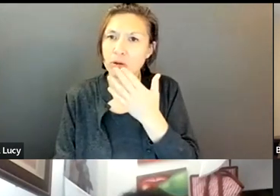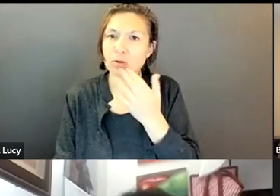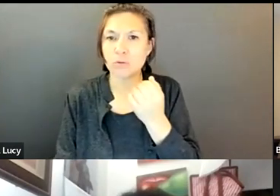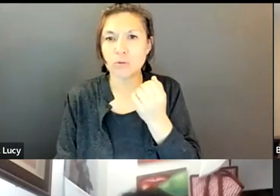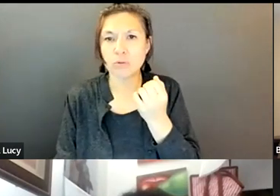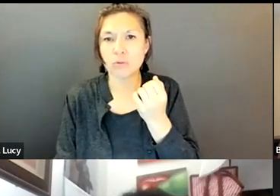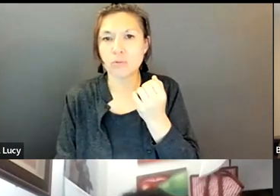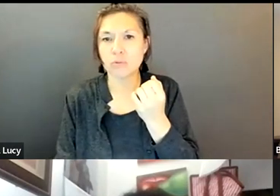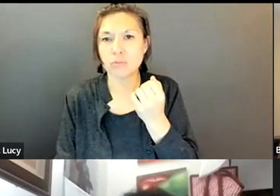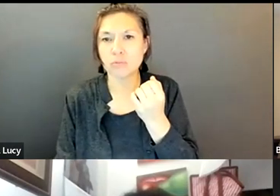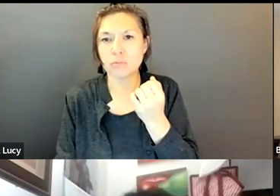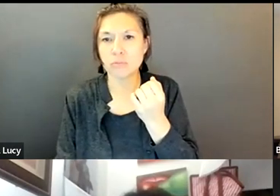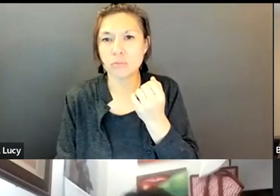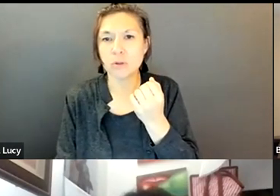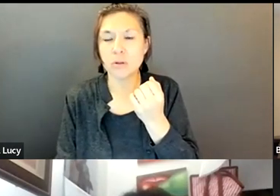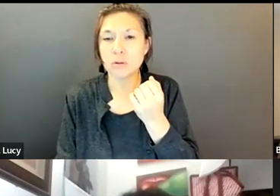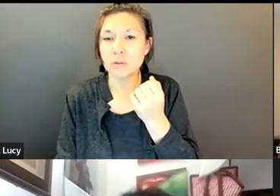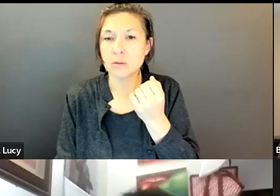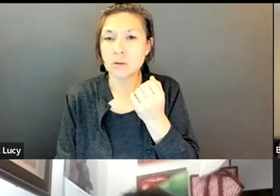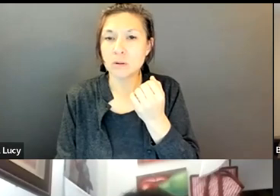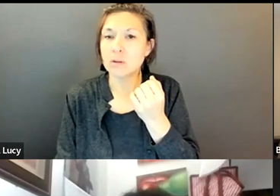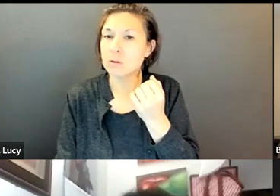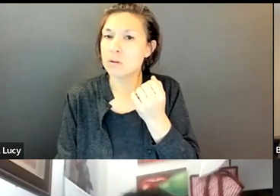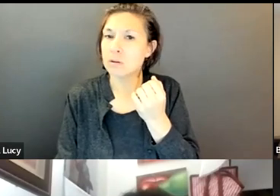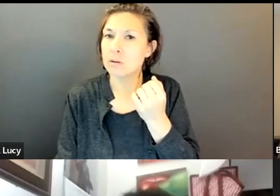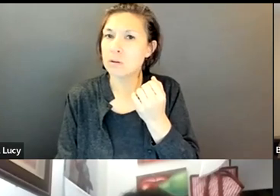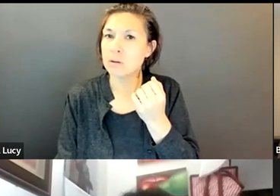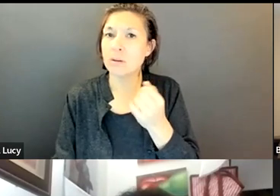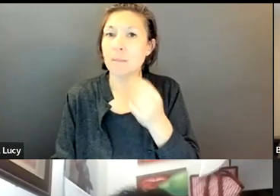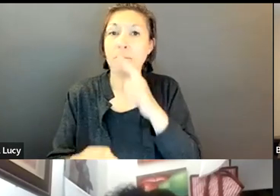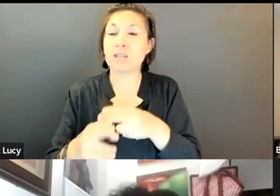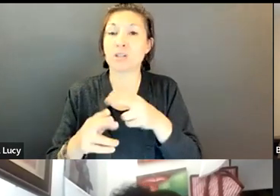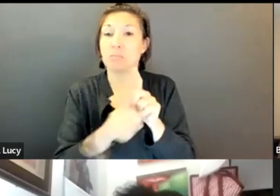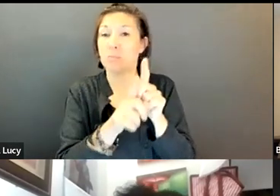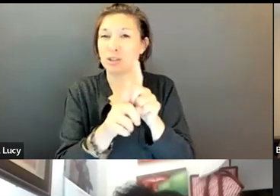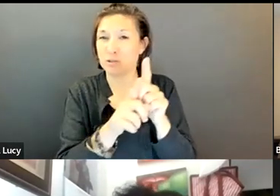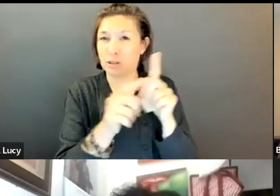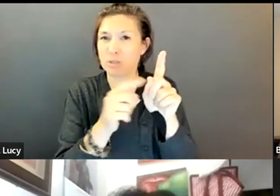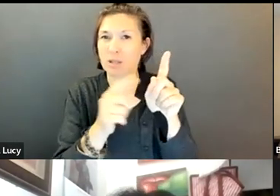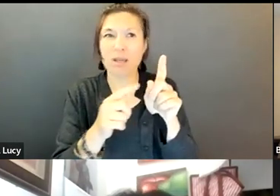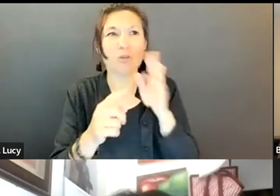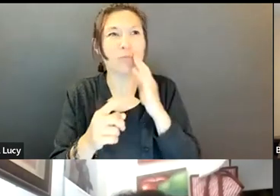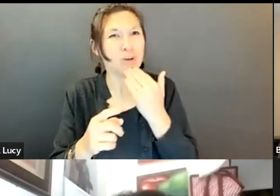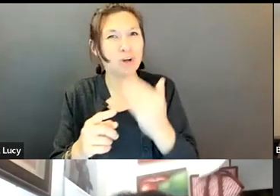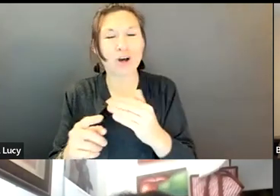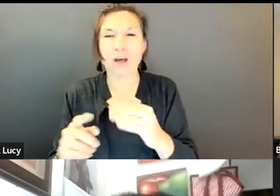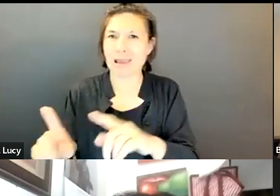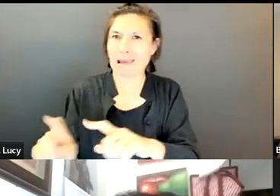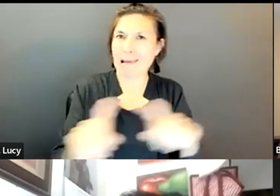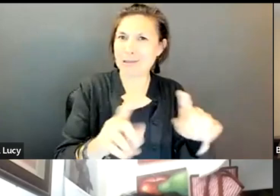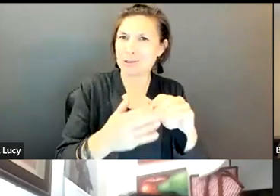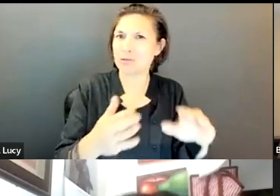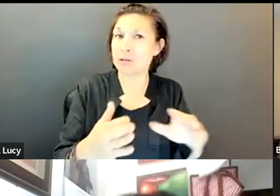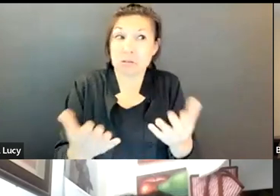you know having data from a survey of students of why they say you know what this is would